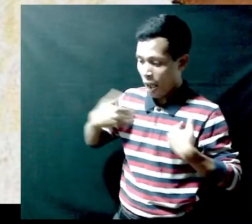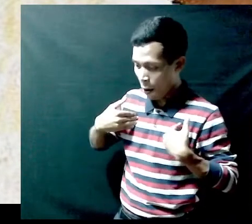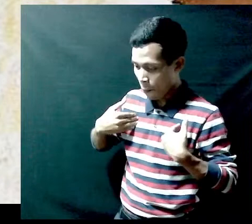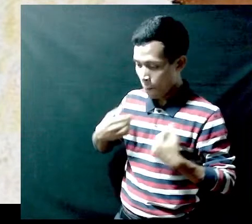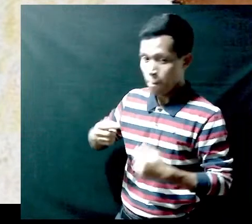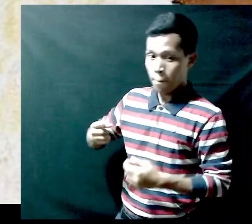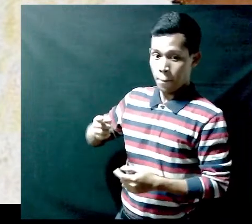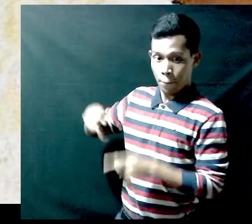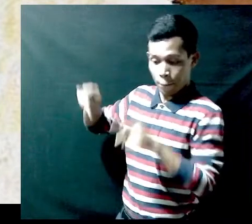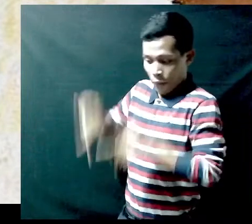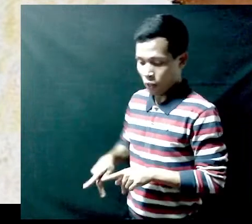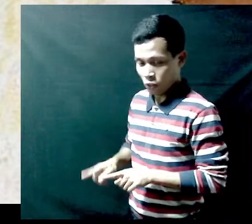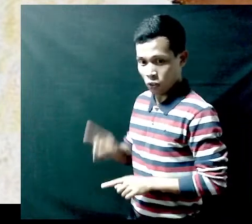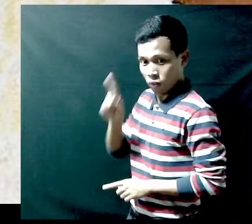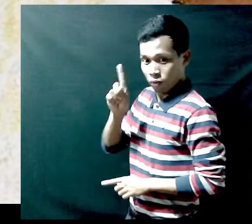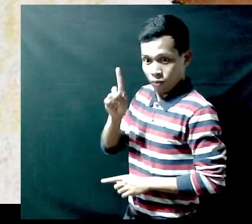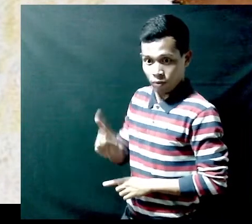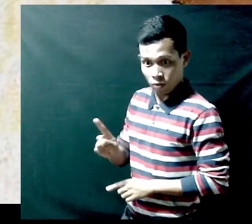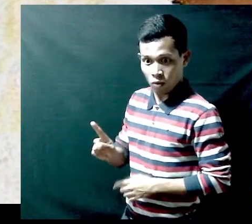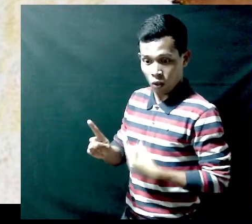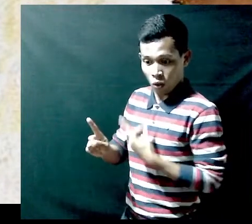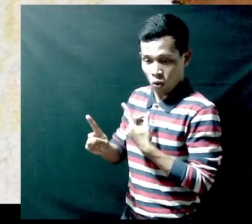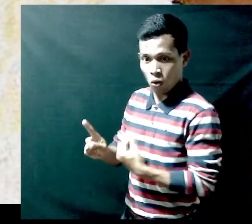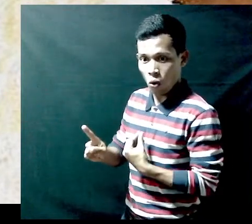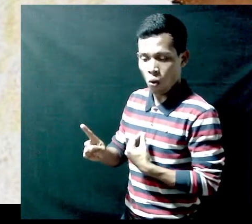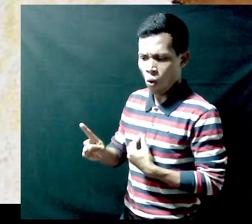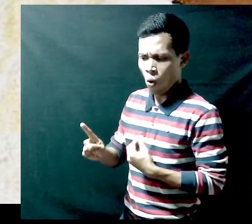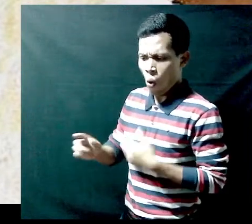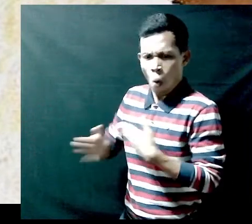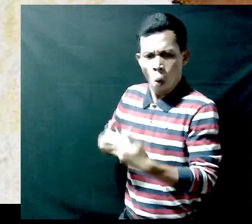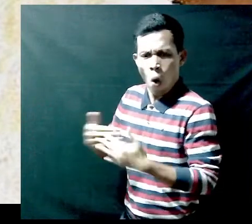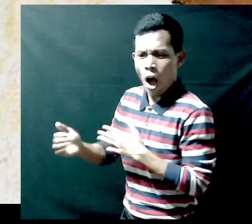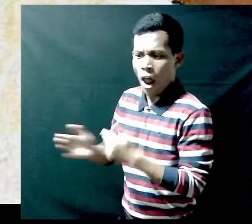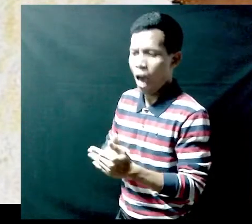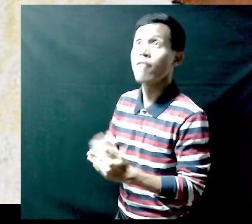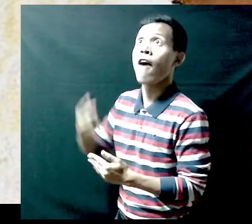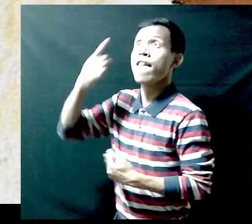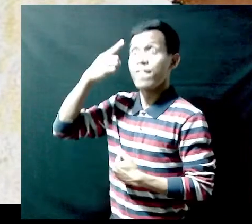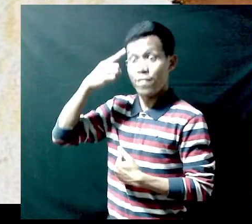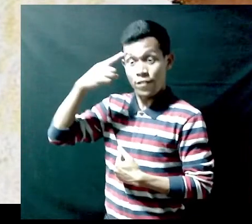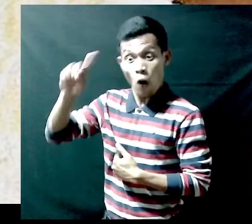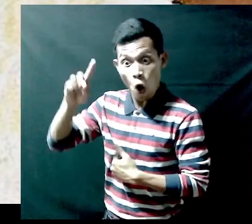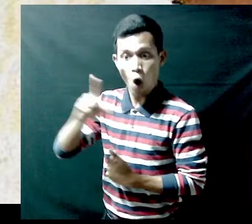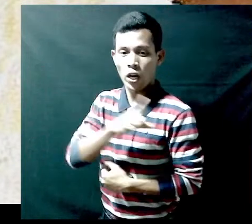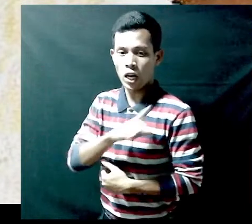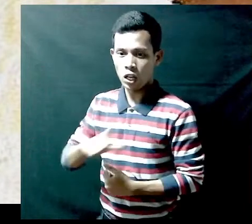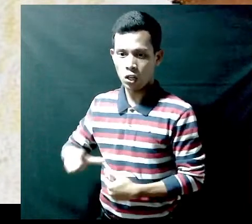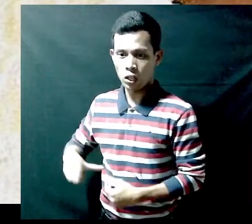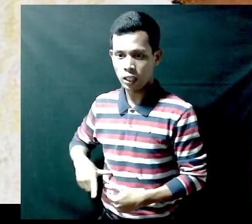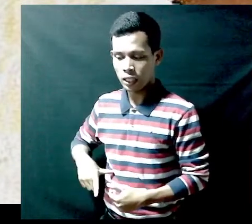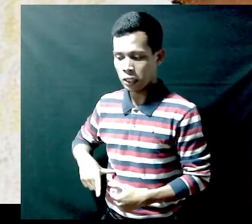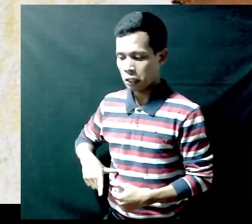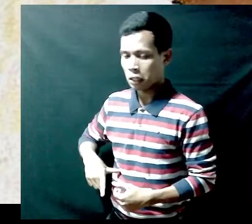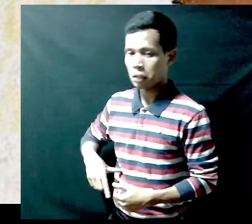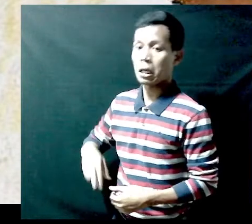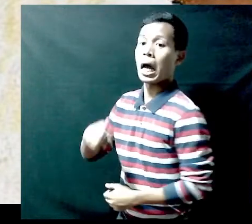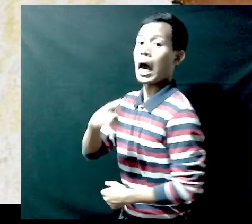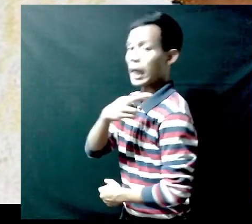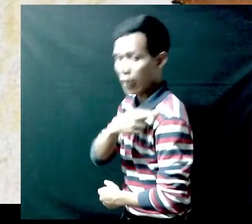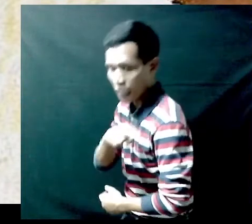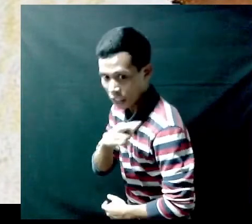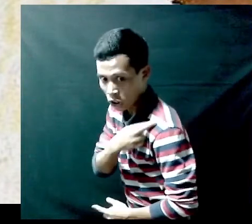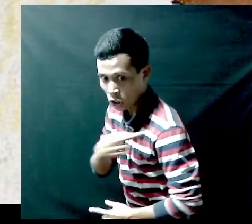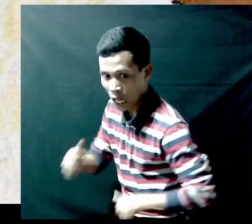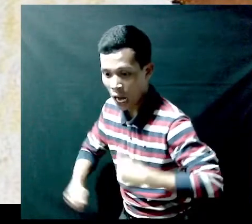God, regardless how much it is for the Lord, it is a mere religious